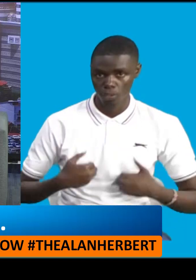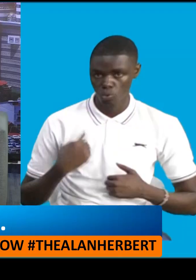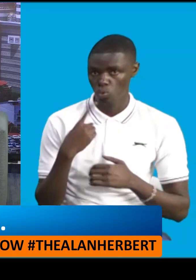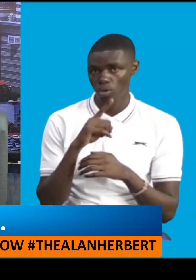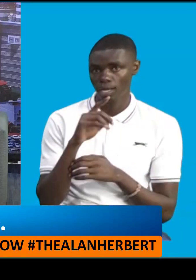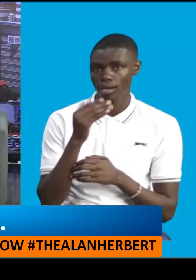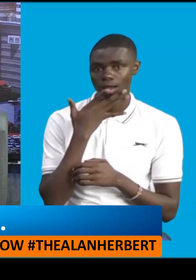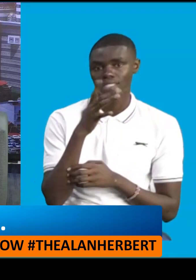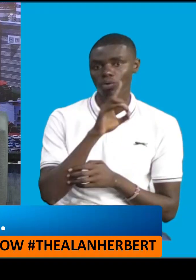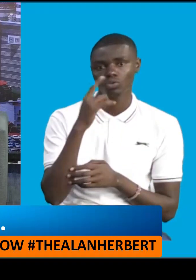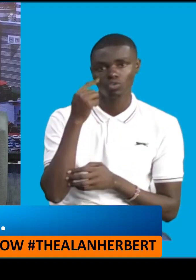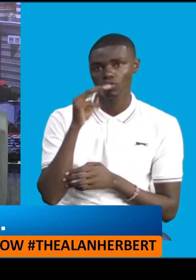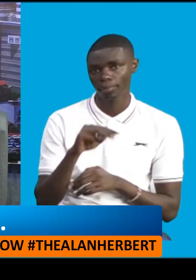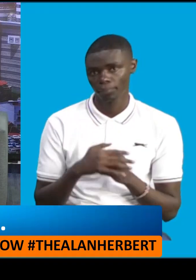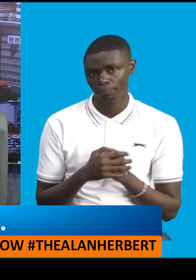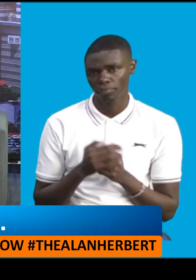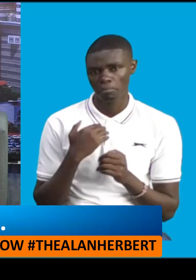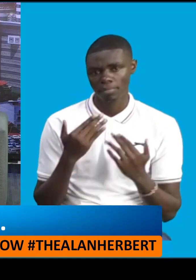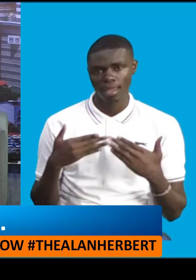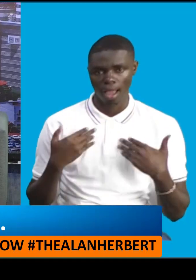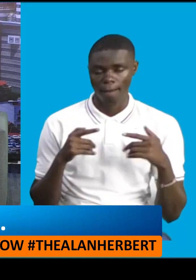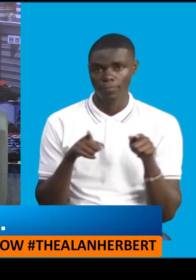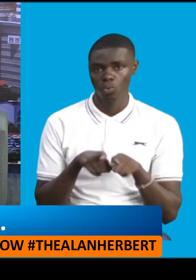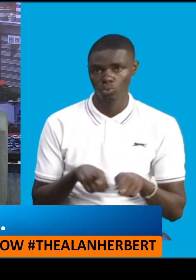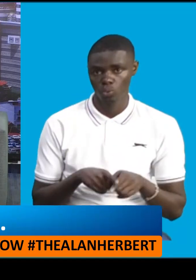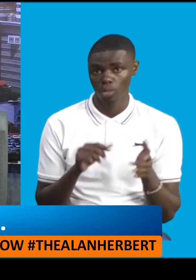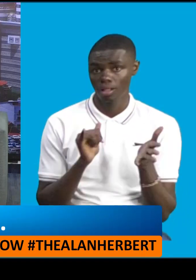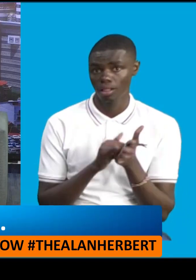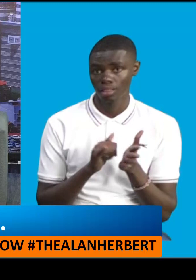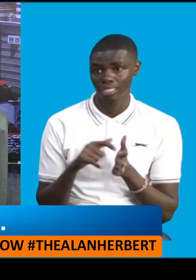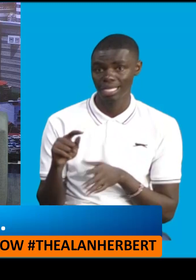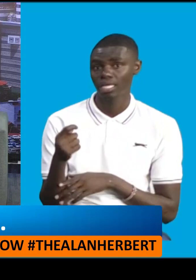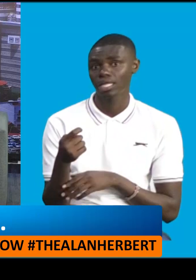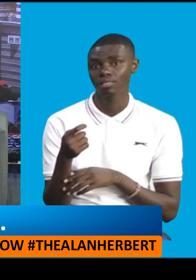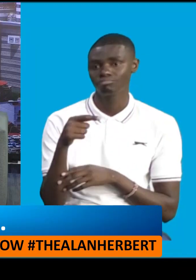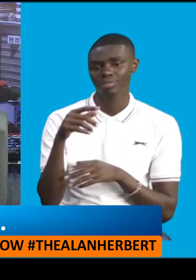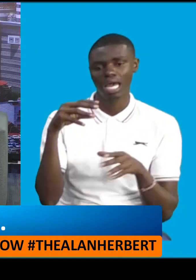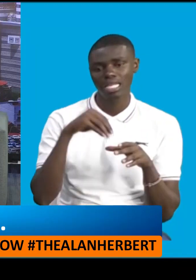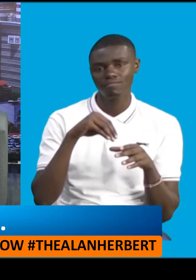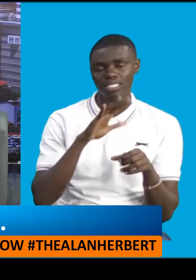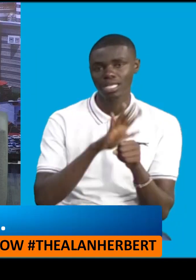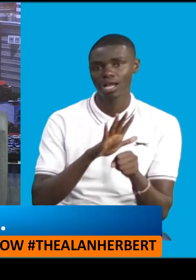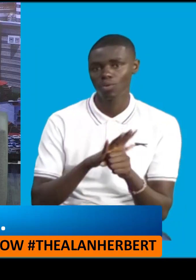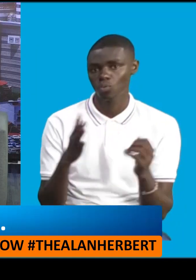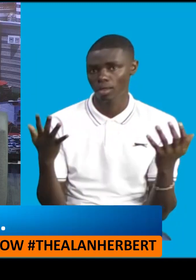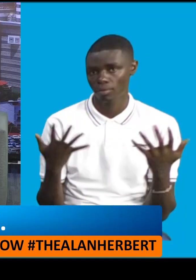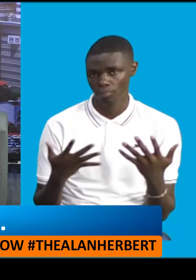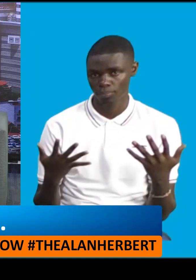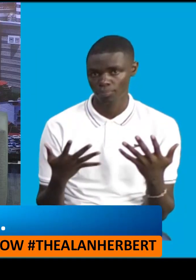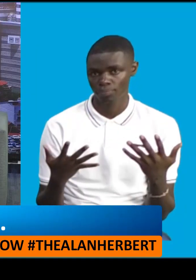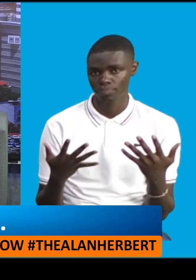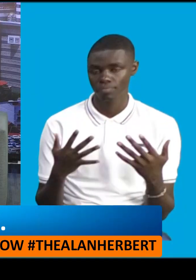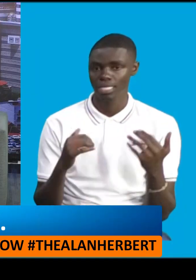question for them. But I'm happy also that Kenya is also investing a lot in